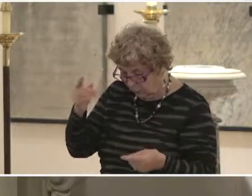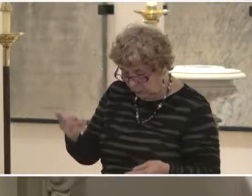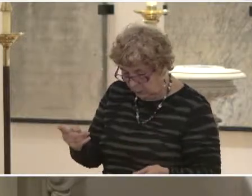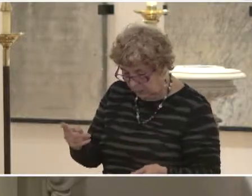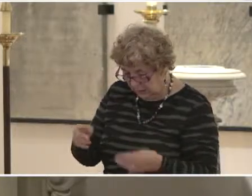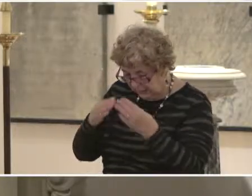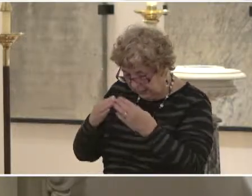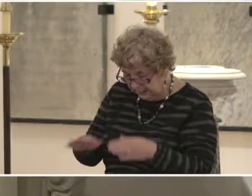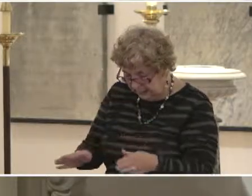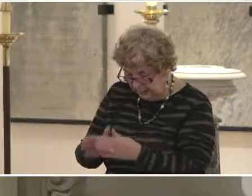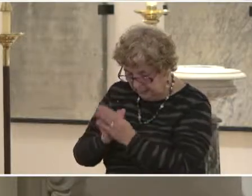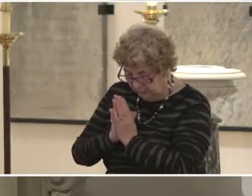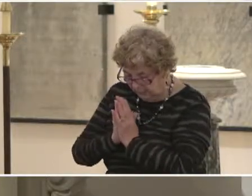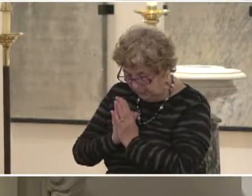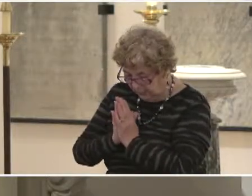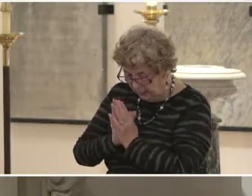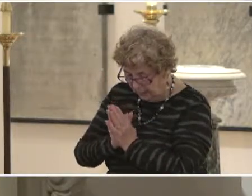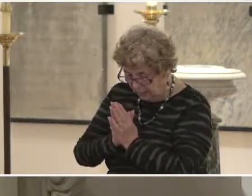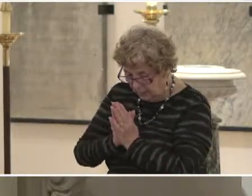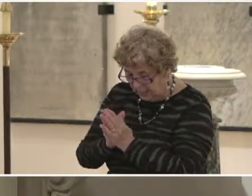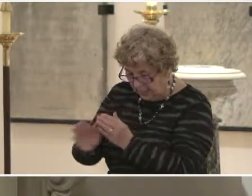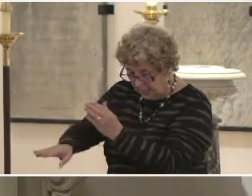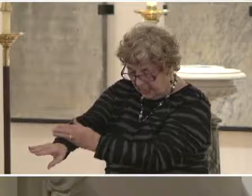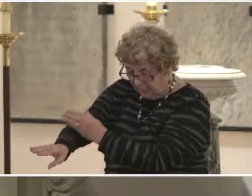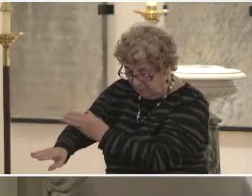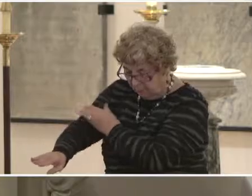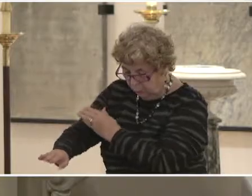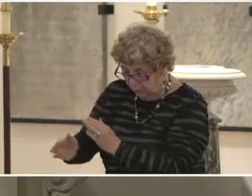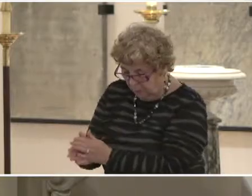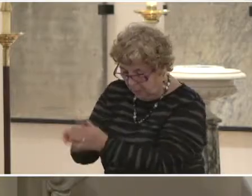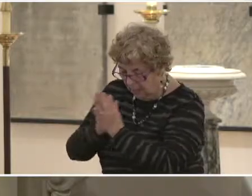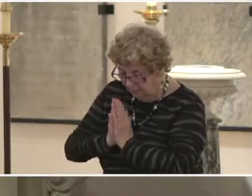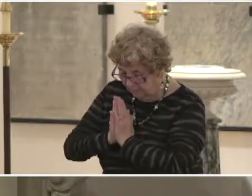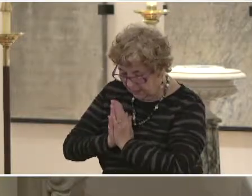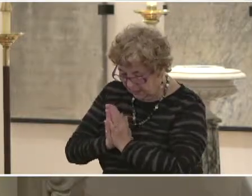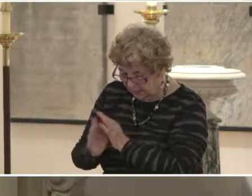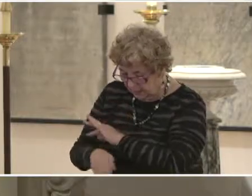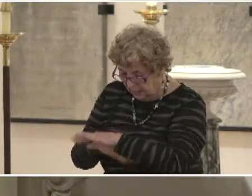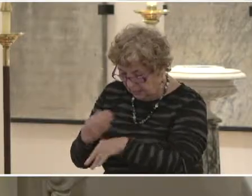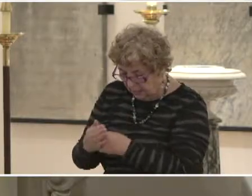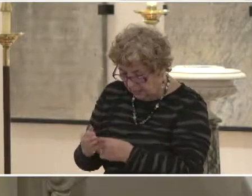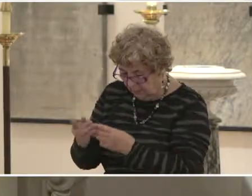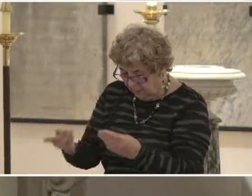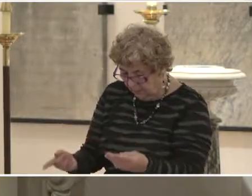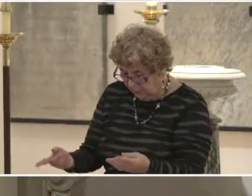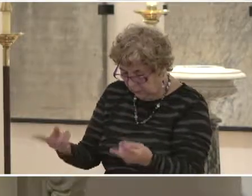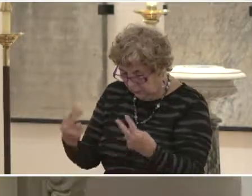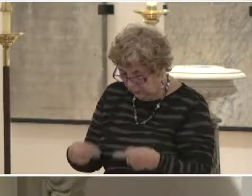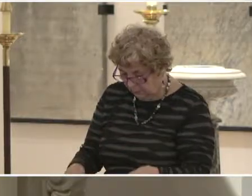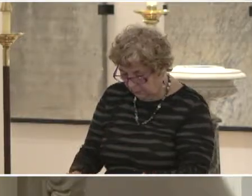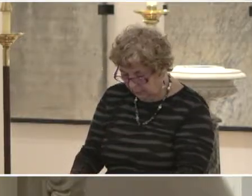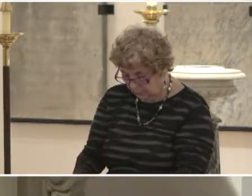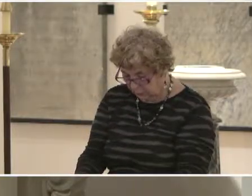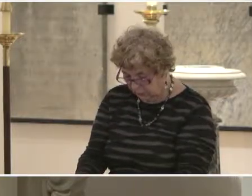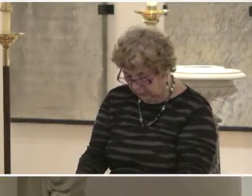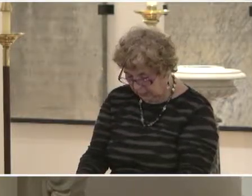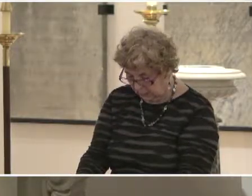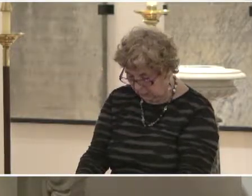say a silent prayer, increase our faith. And in the verses